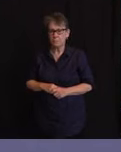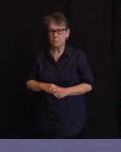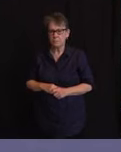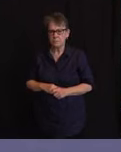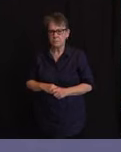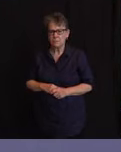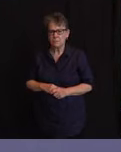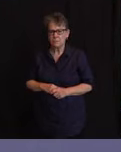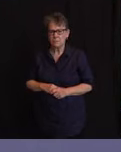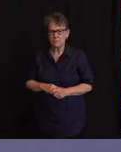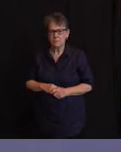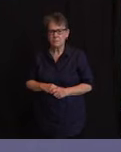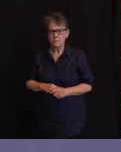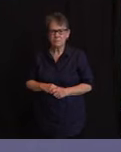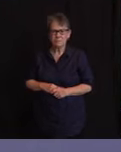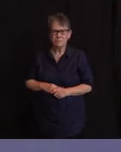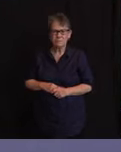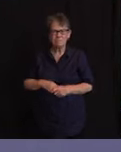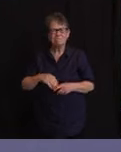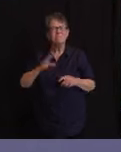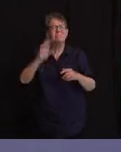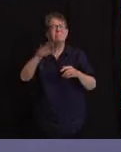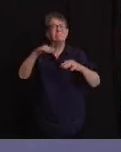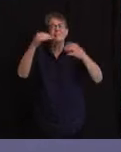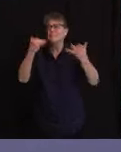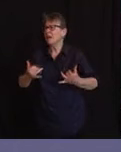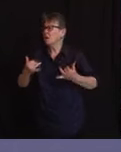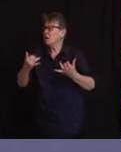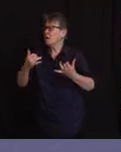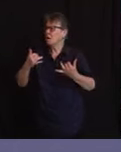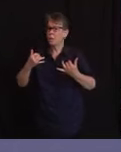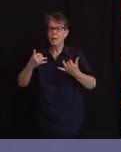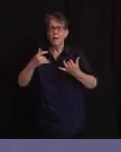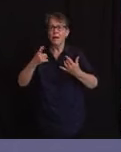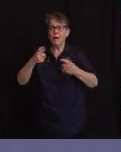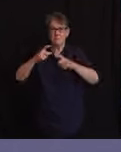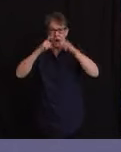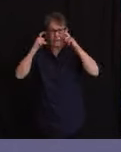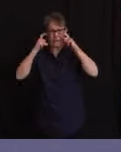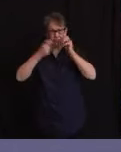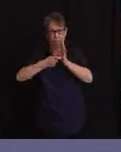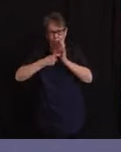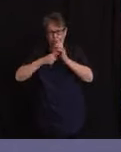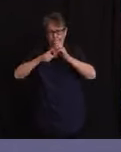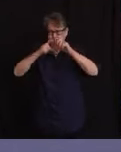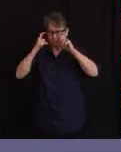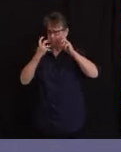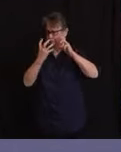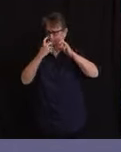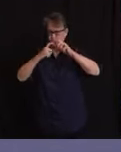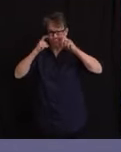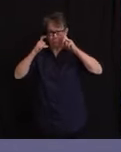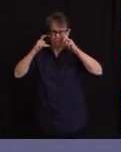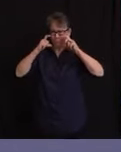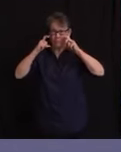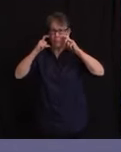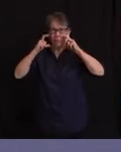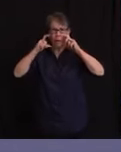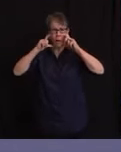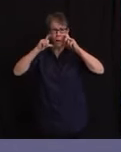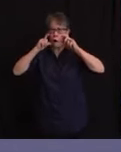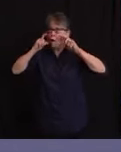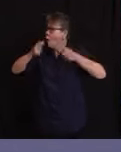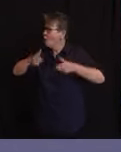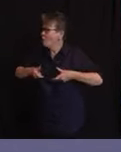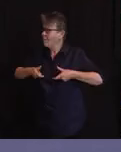What's your sense about this? What do people need to understand, do you think, about the severity of what we're dealing with here and how slow the